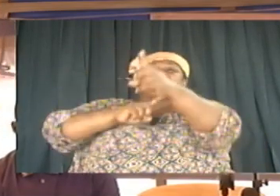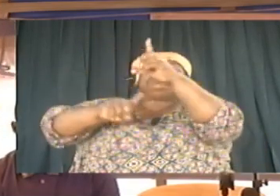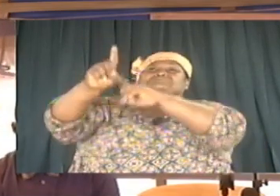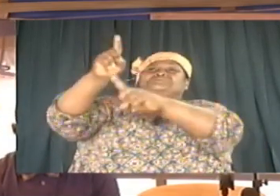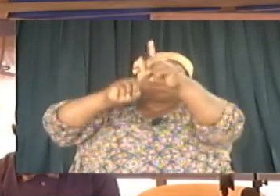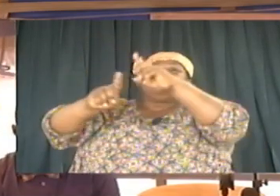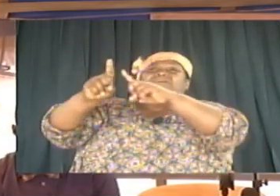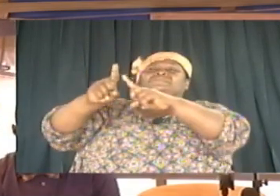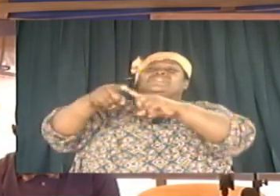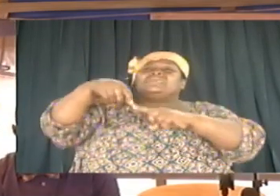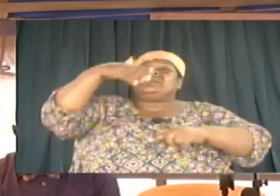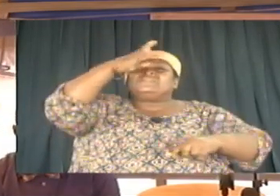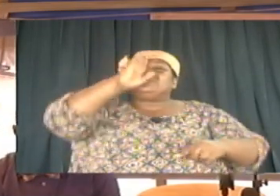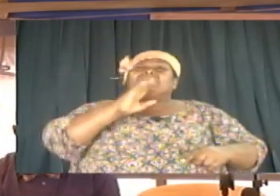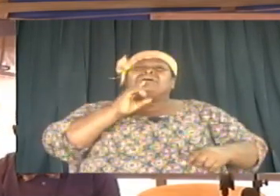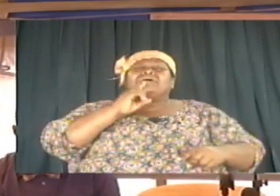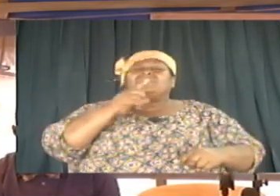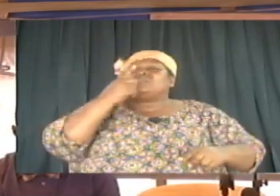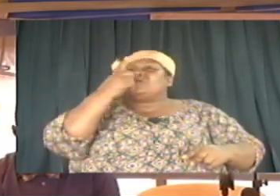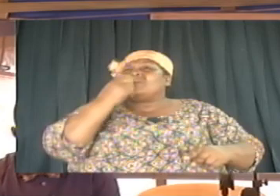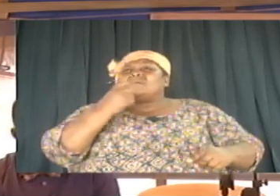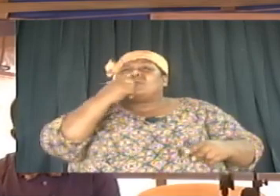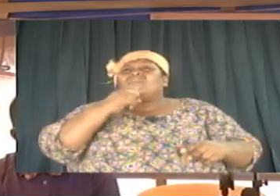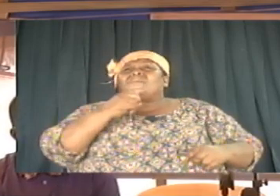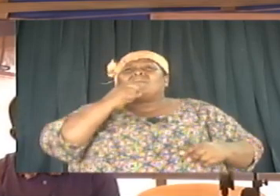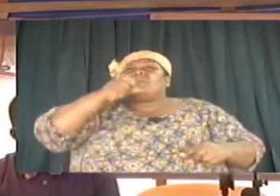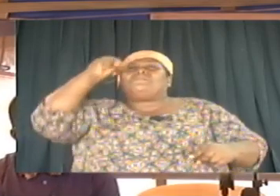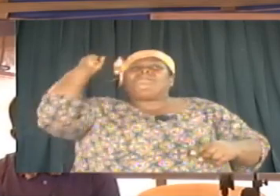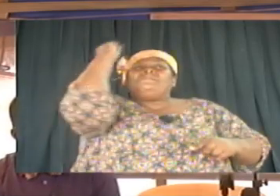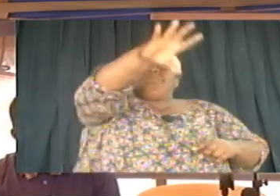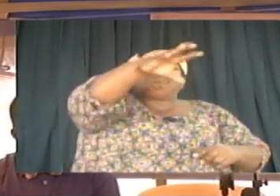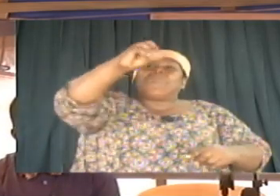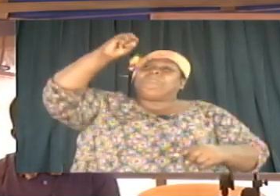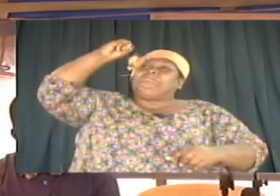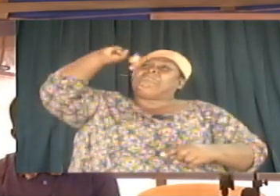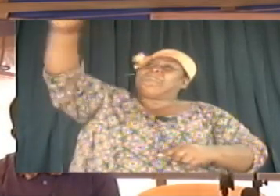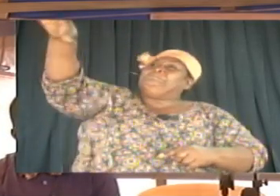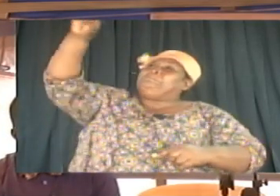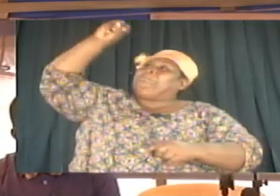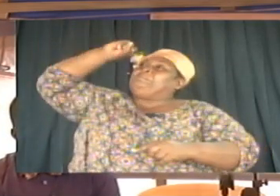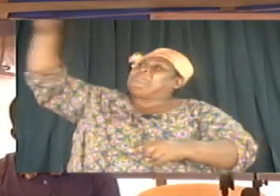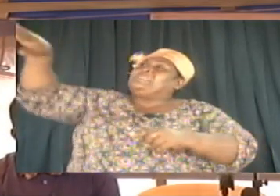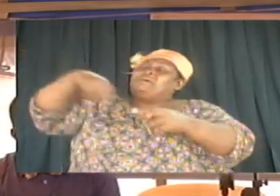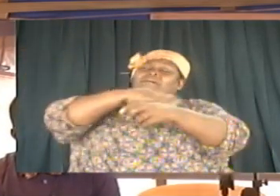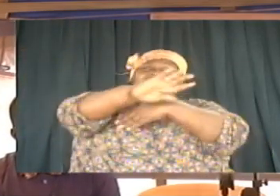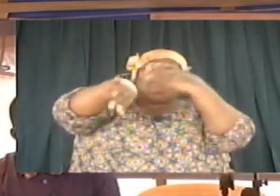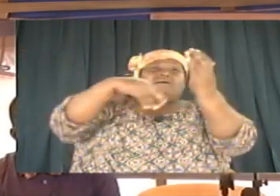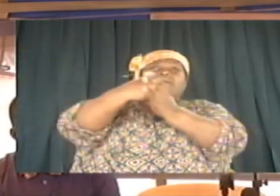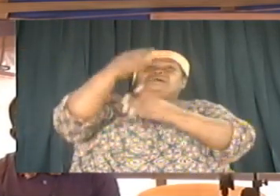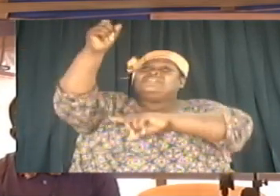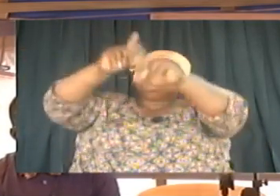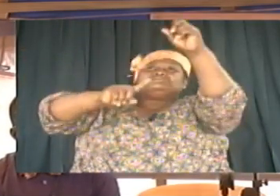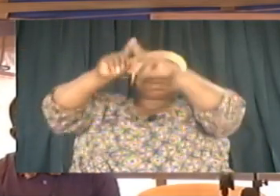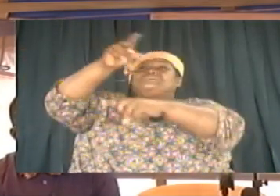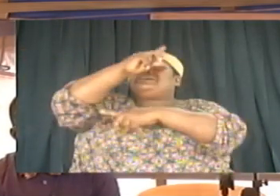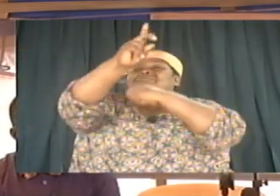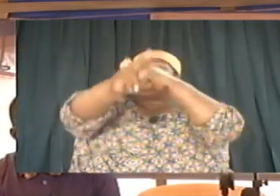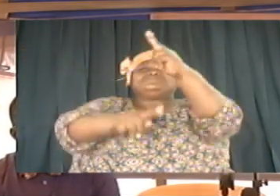The one who threw all the stars into place and hung the